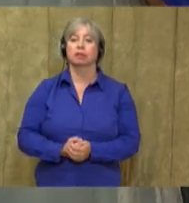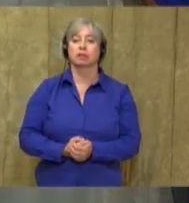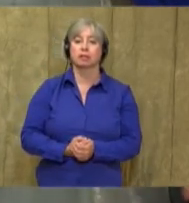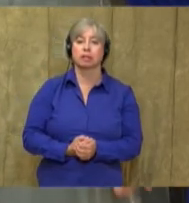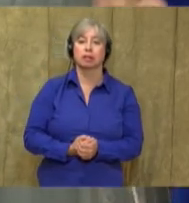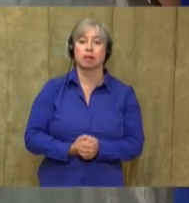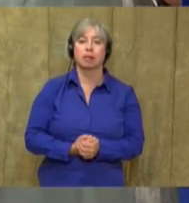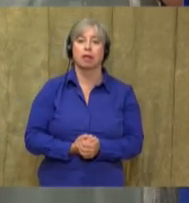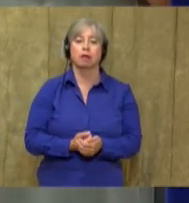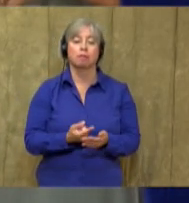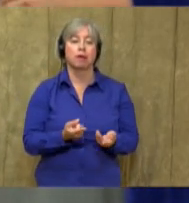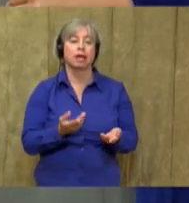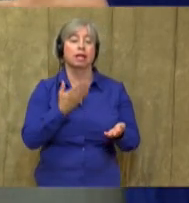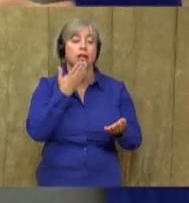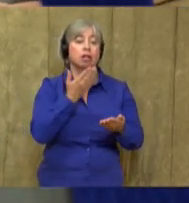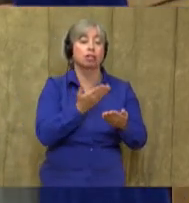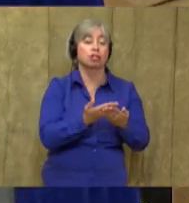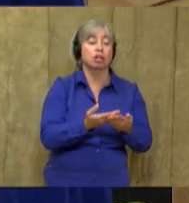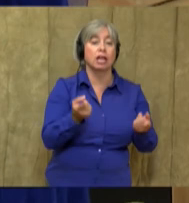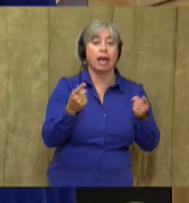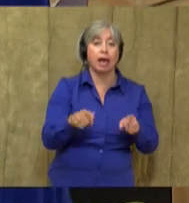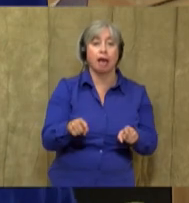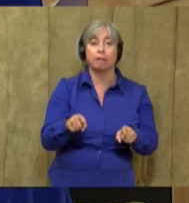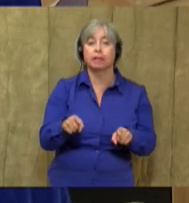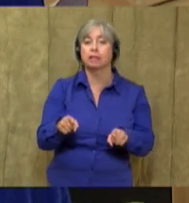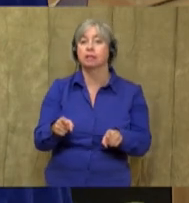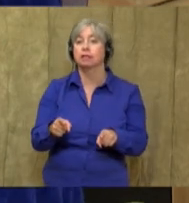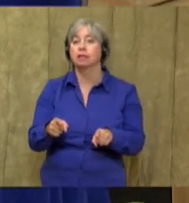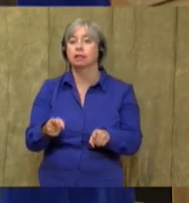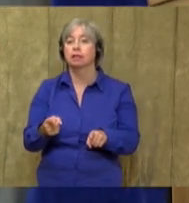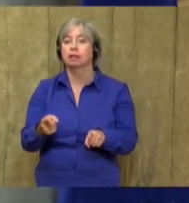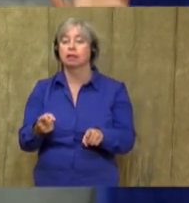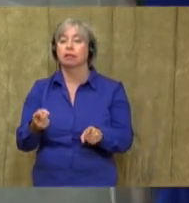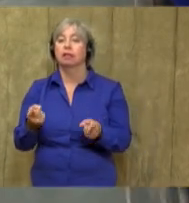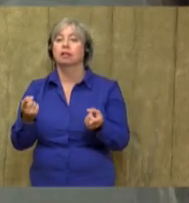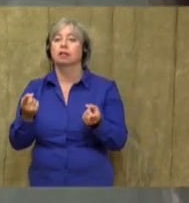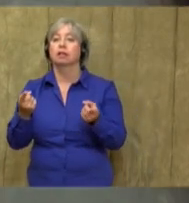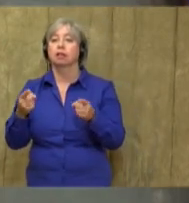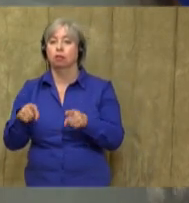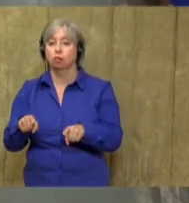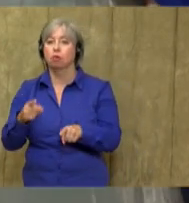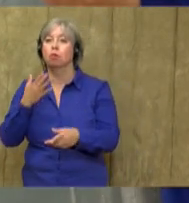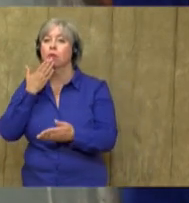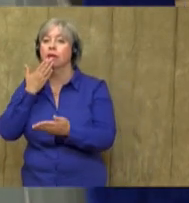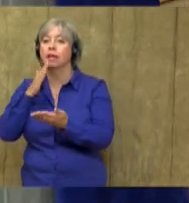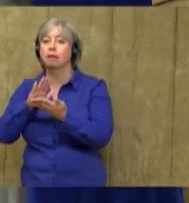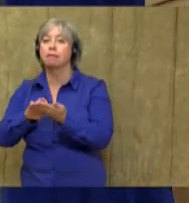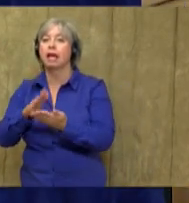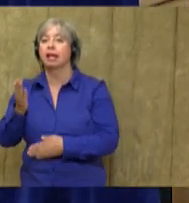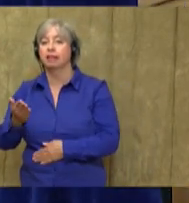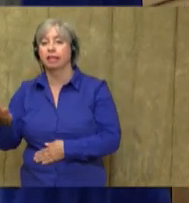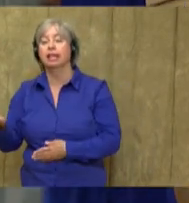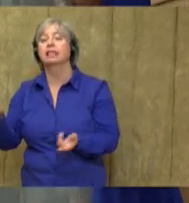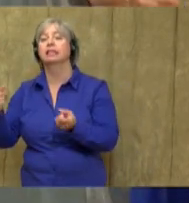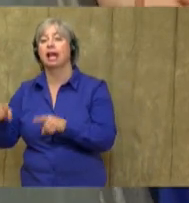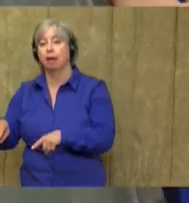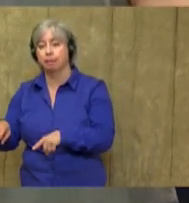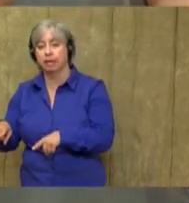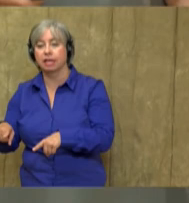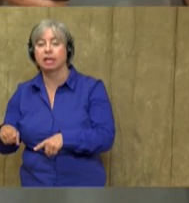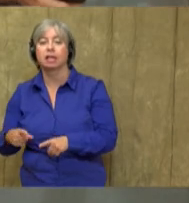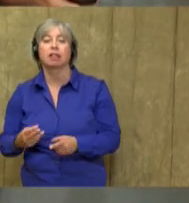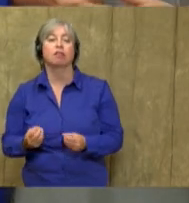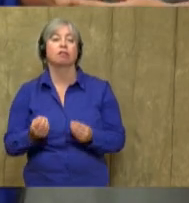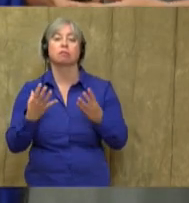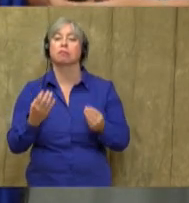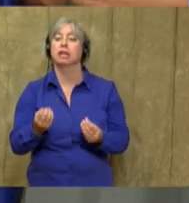coming out of bad, but good did come out of the Black Death. You had a lot of people that died, and unfortunately for them,